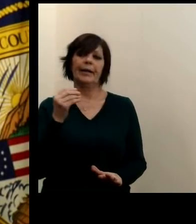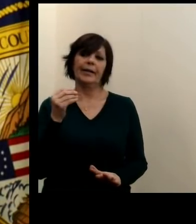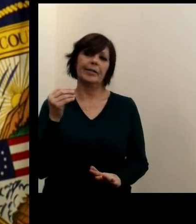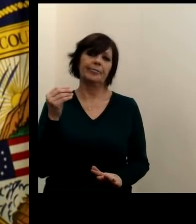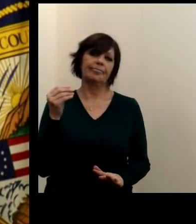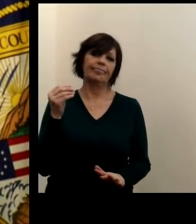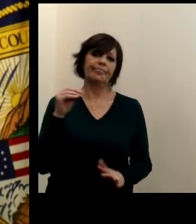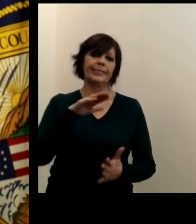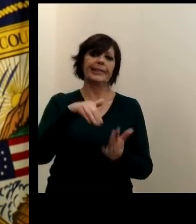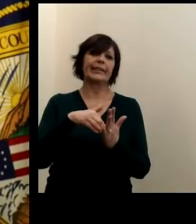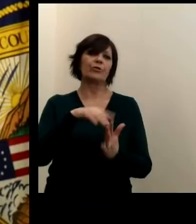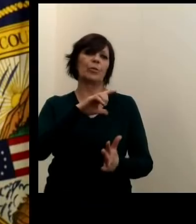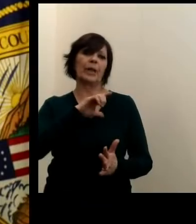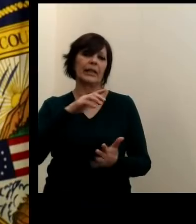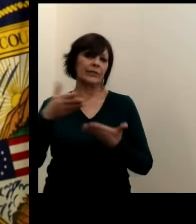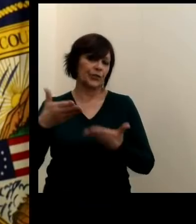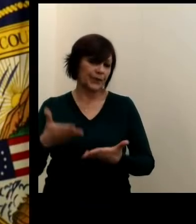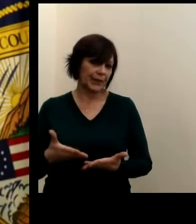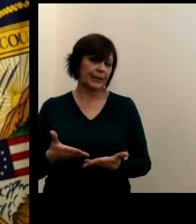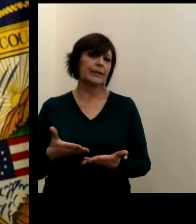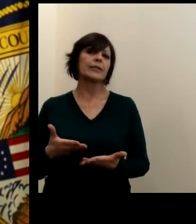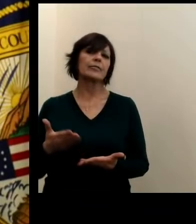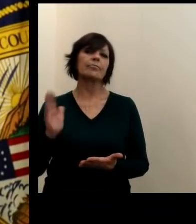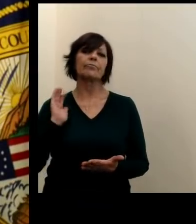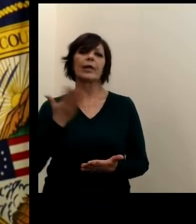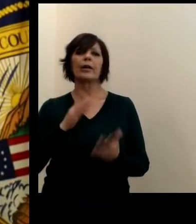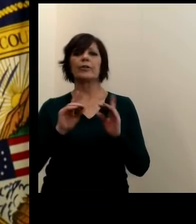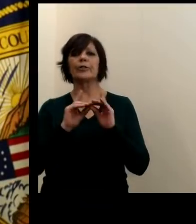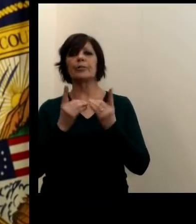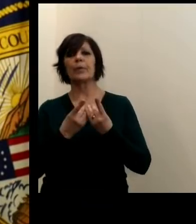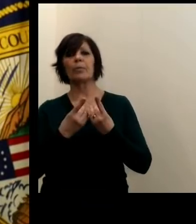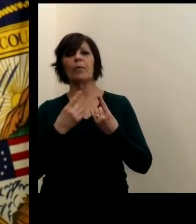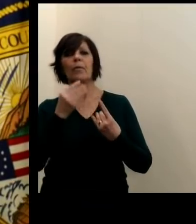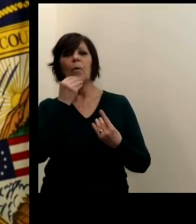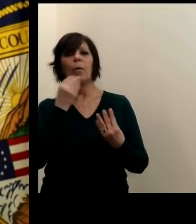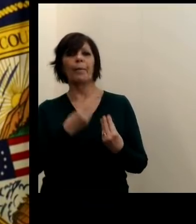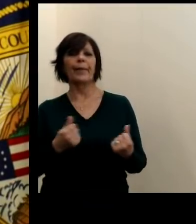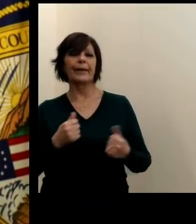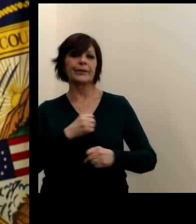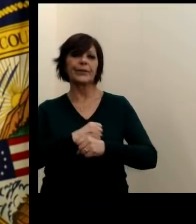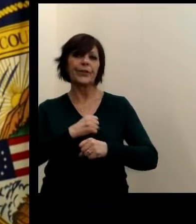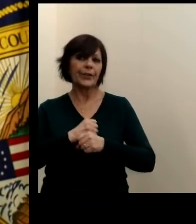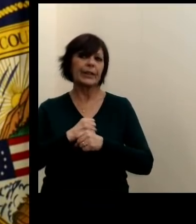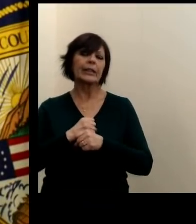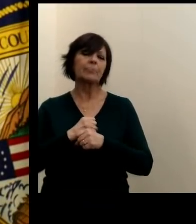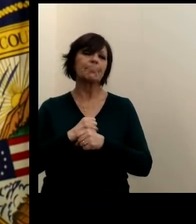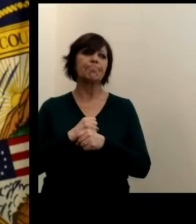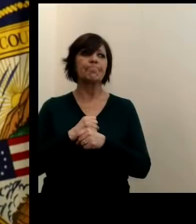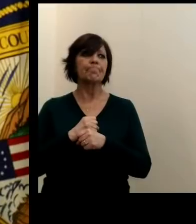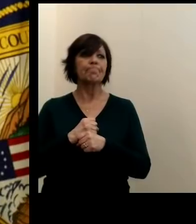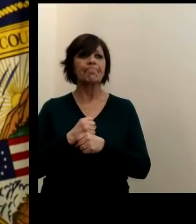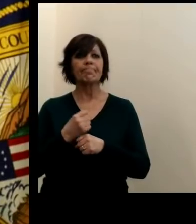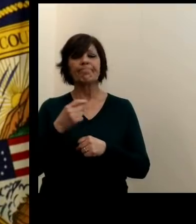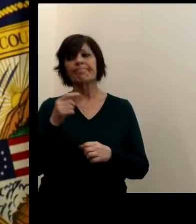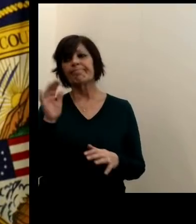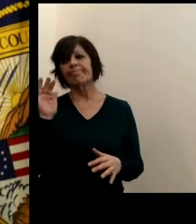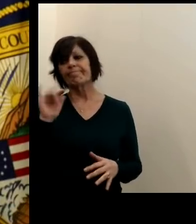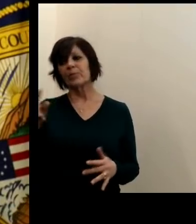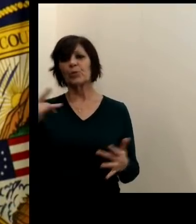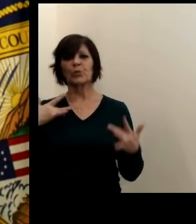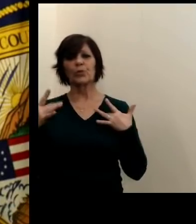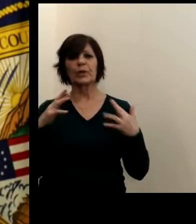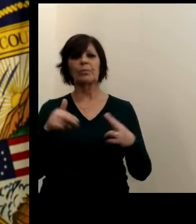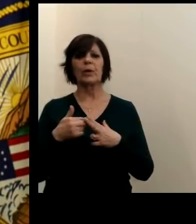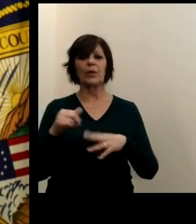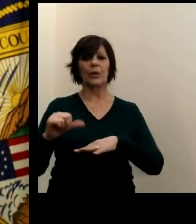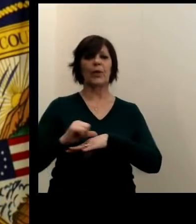of the Central Police Services, our Department of Homeland Security and Emergency Services about what we are very worried about, the